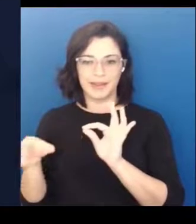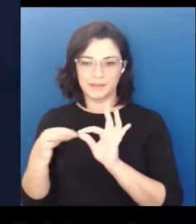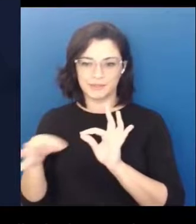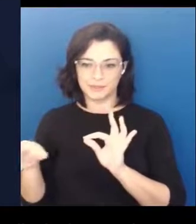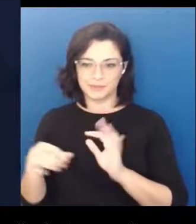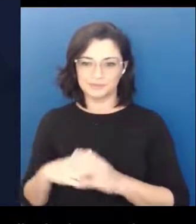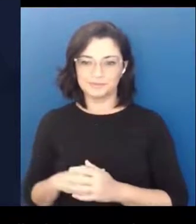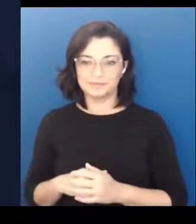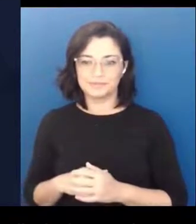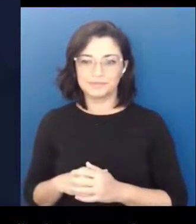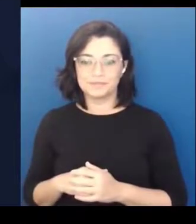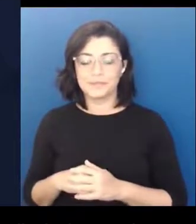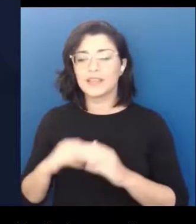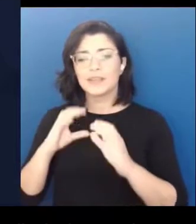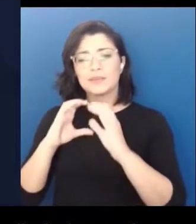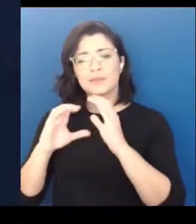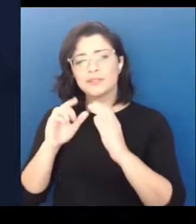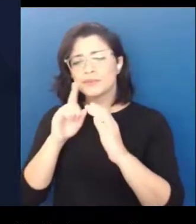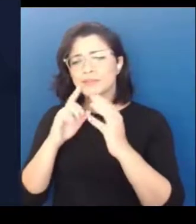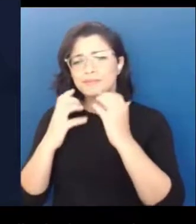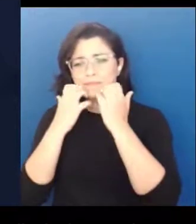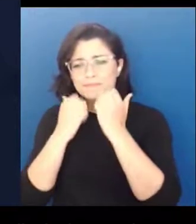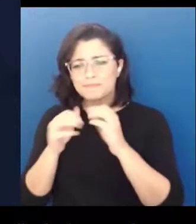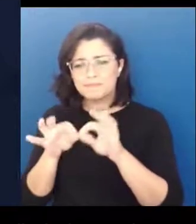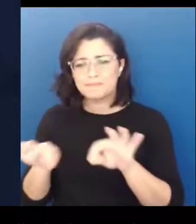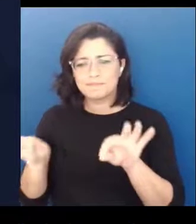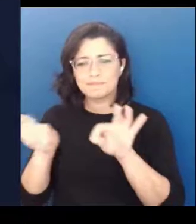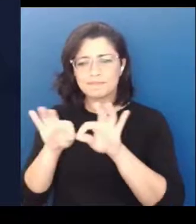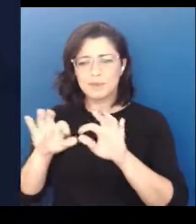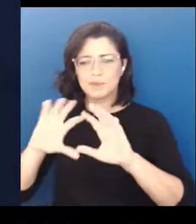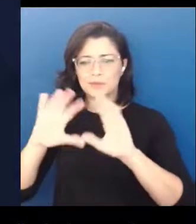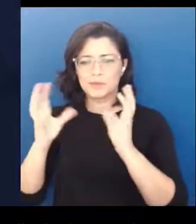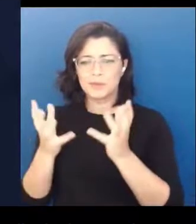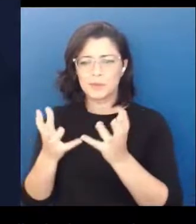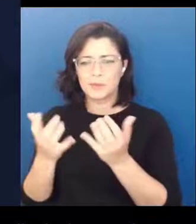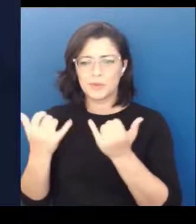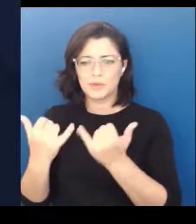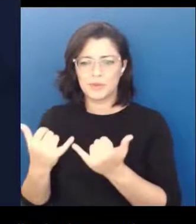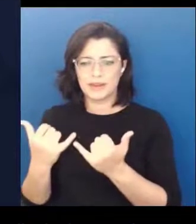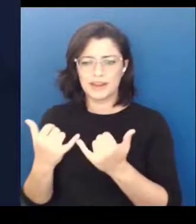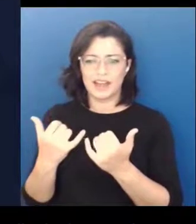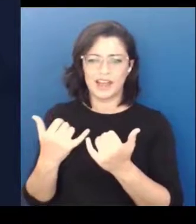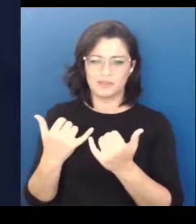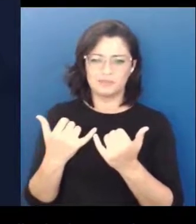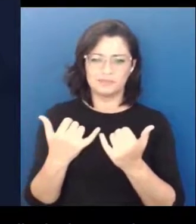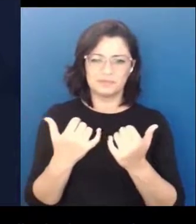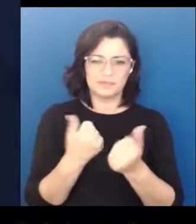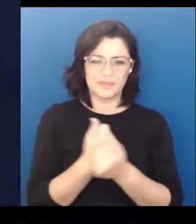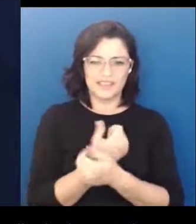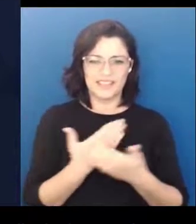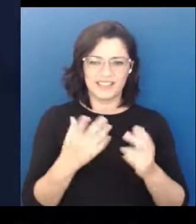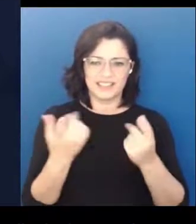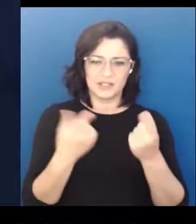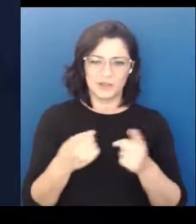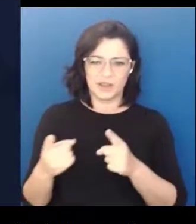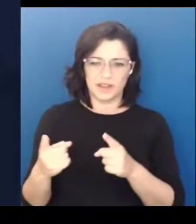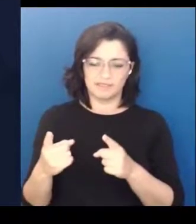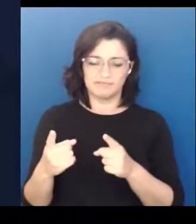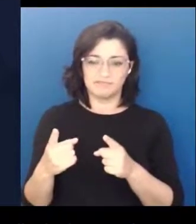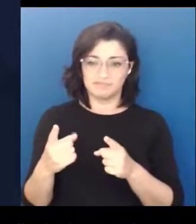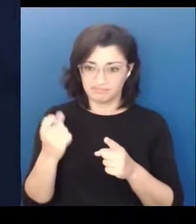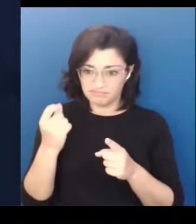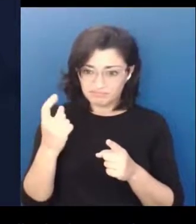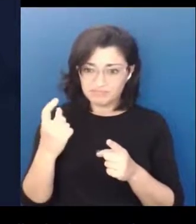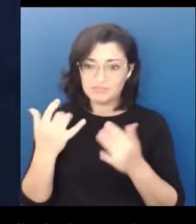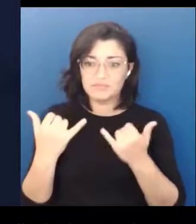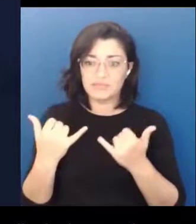important in the world right now with everything that is going on. We have a war, a global pandemic,